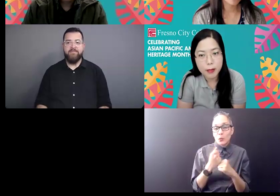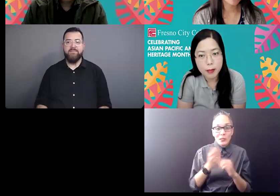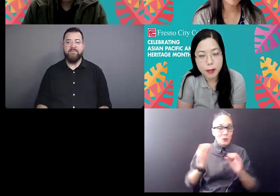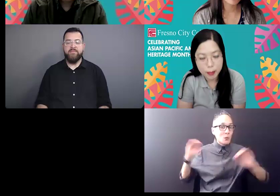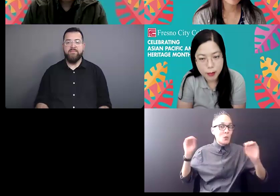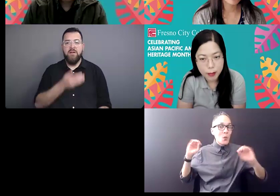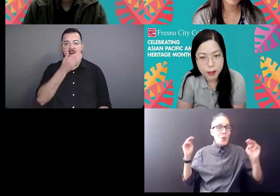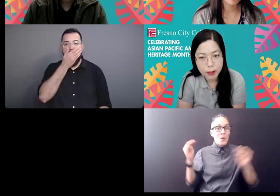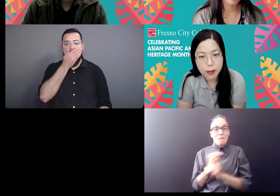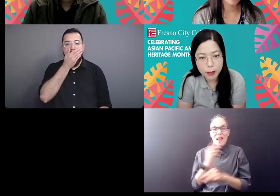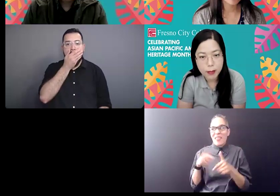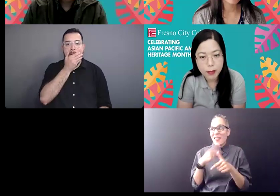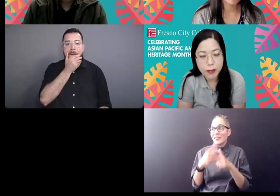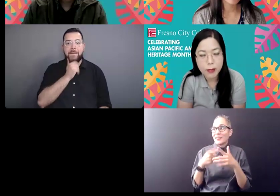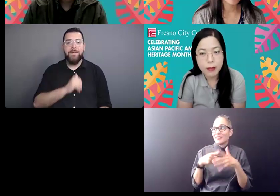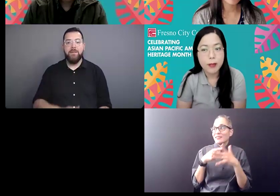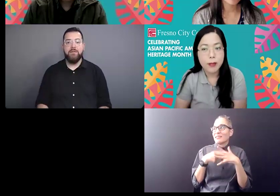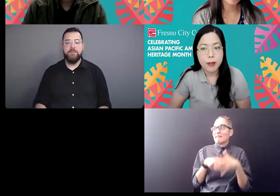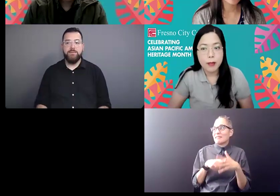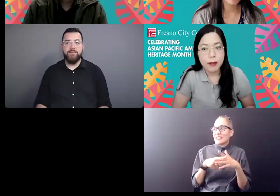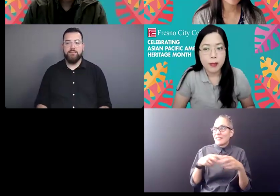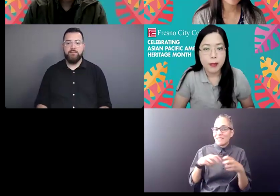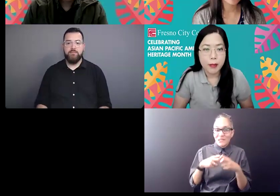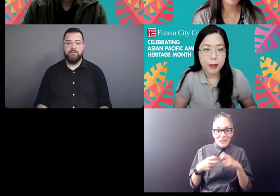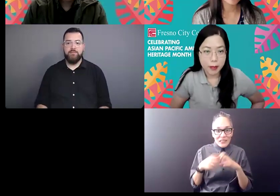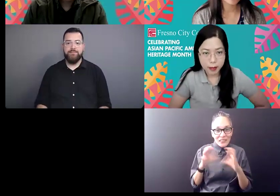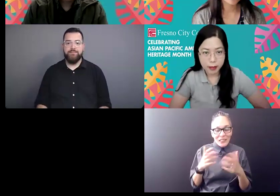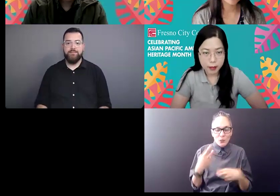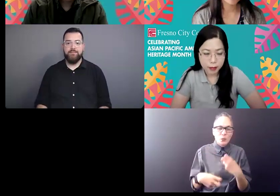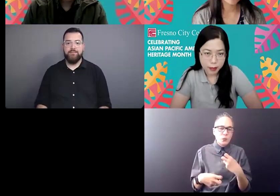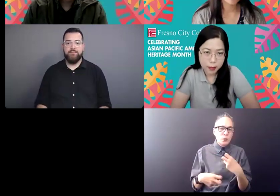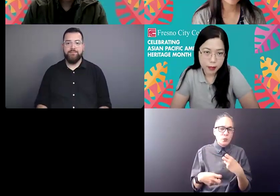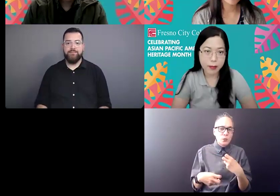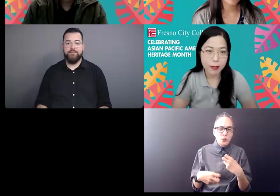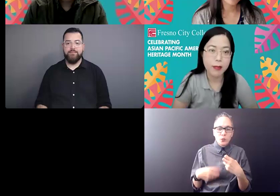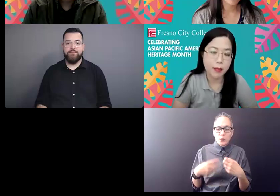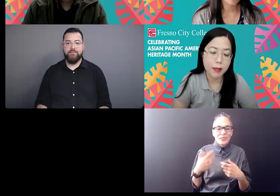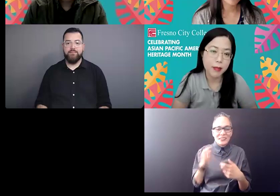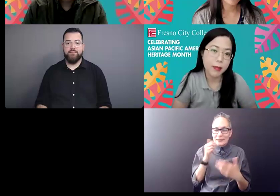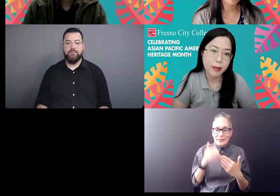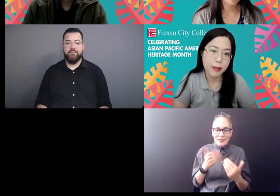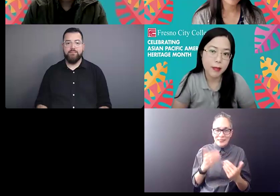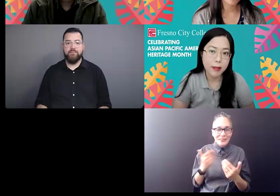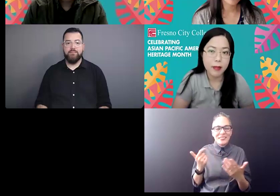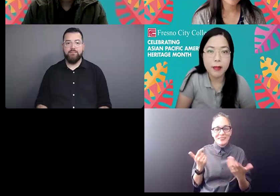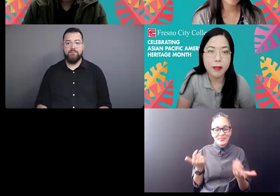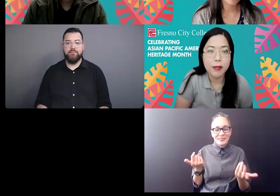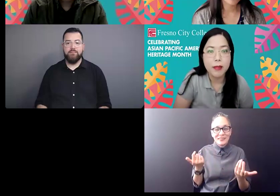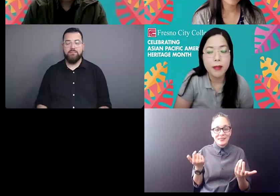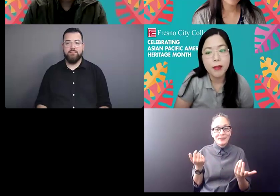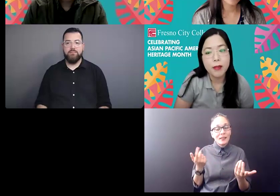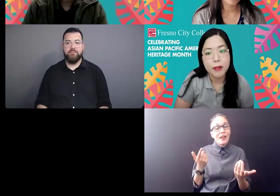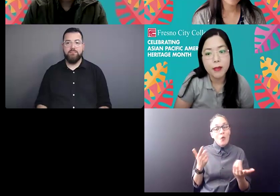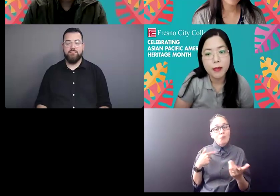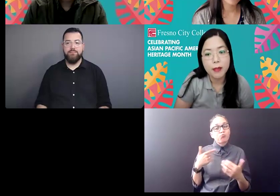jump into just an entry level physics class even was very difficult. And so, as the